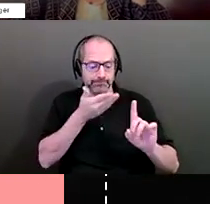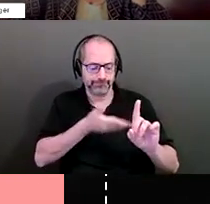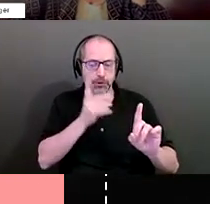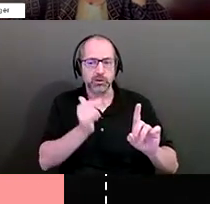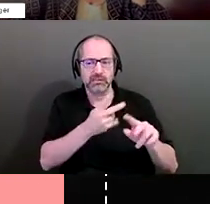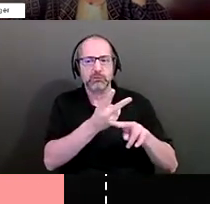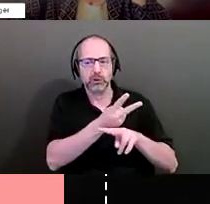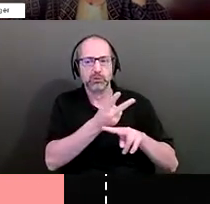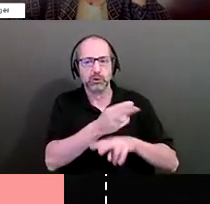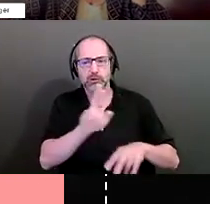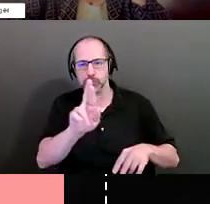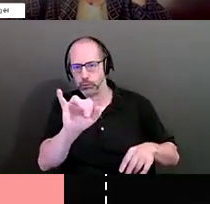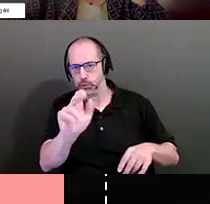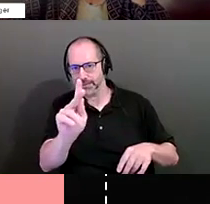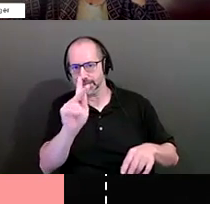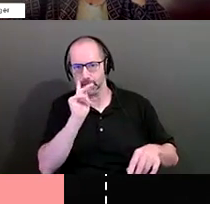them at greater risk.